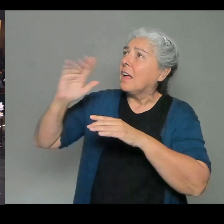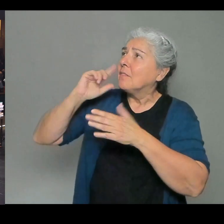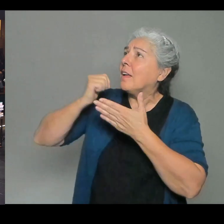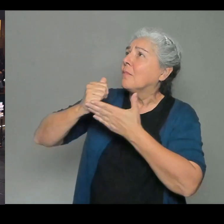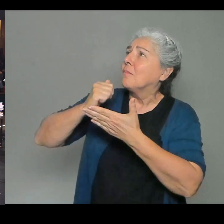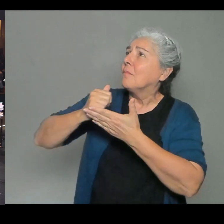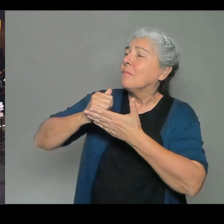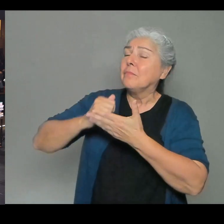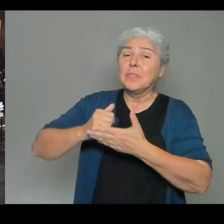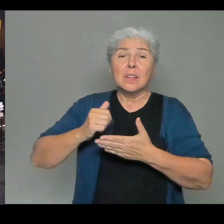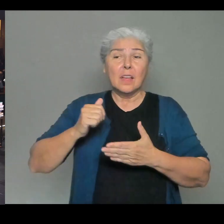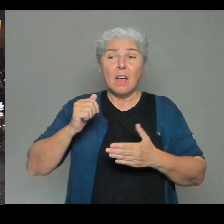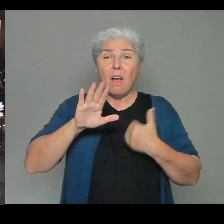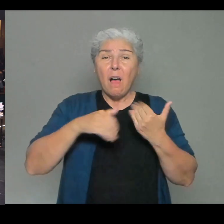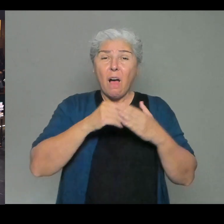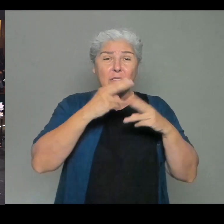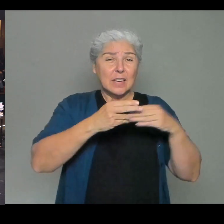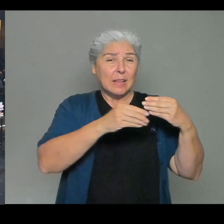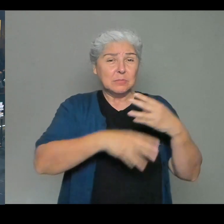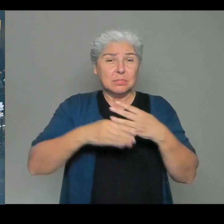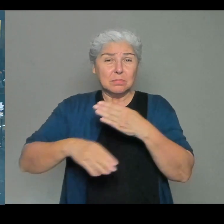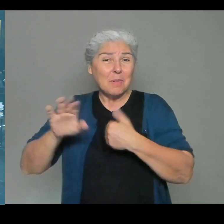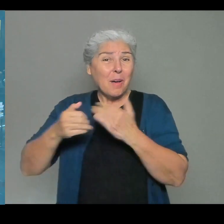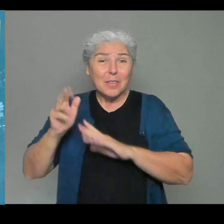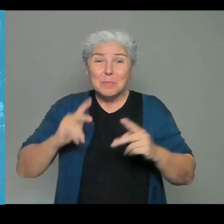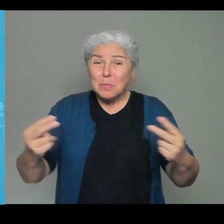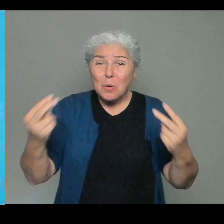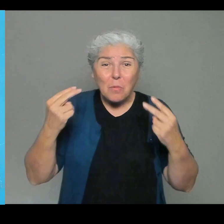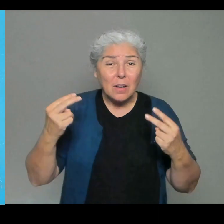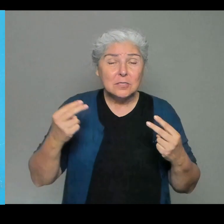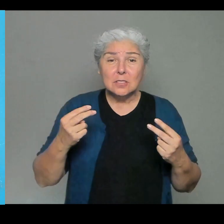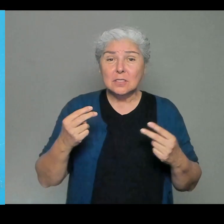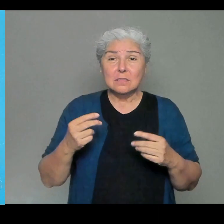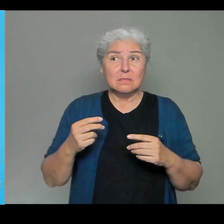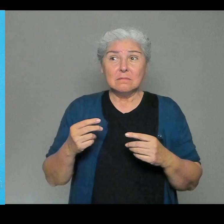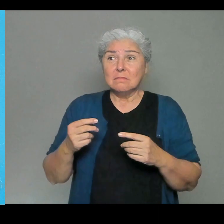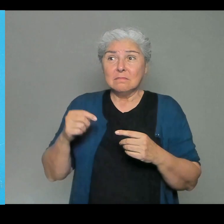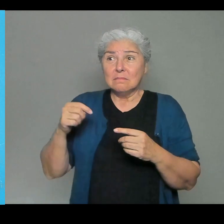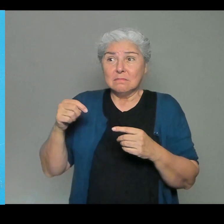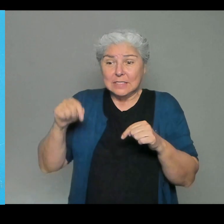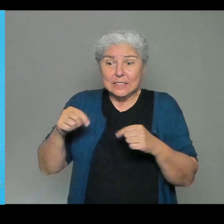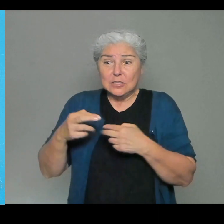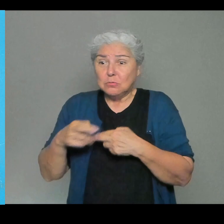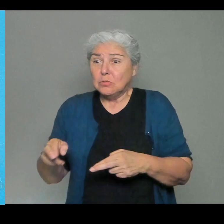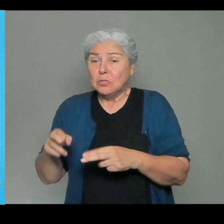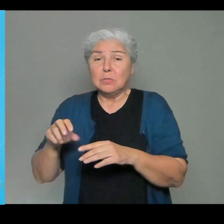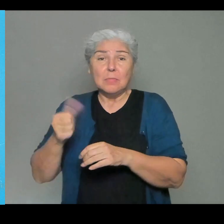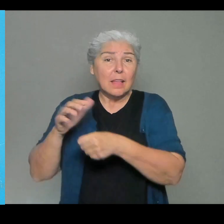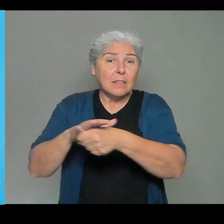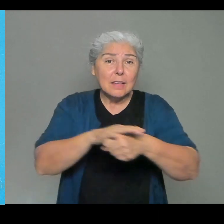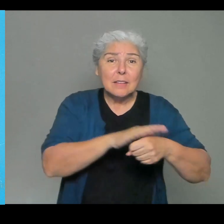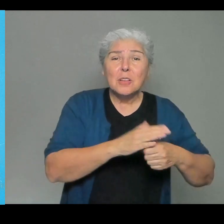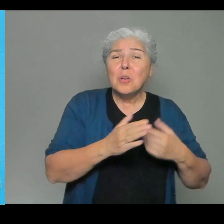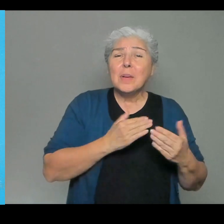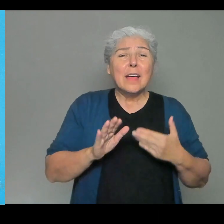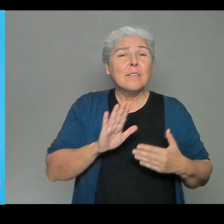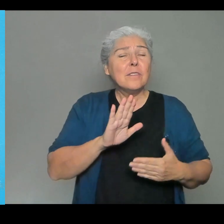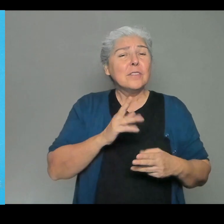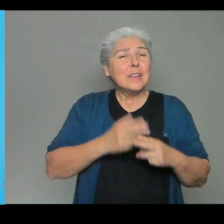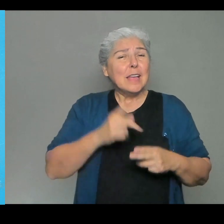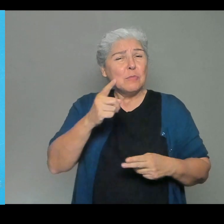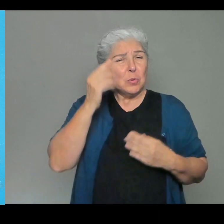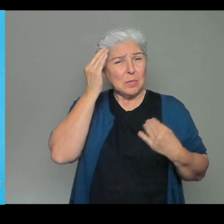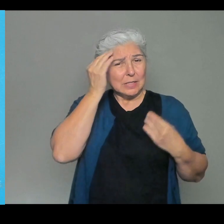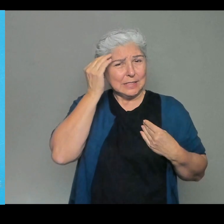of God for help. And we pray for all the names of all the people that are watching right now in this room and all the campuses,